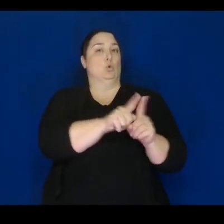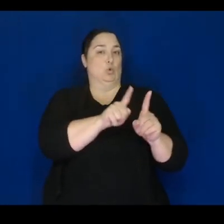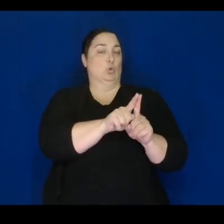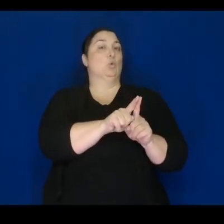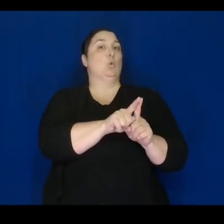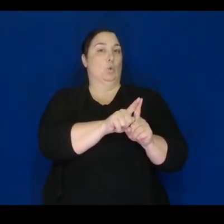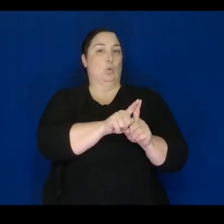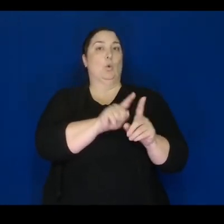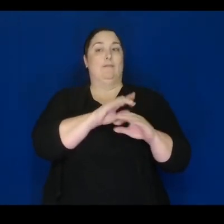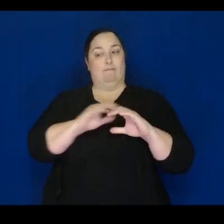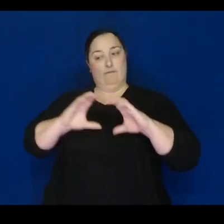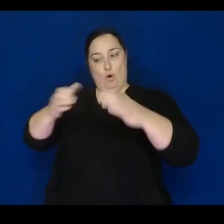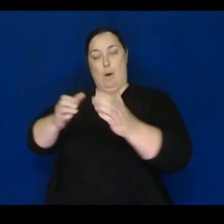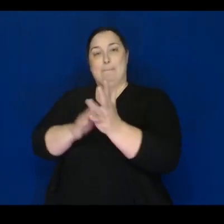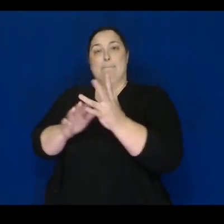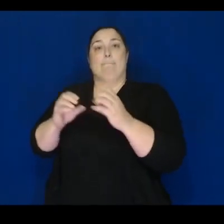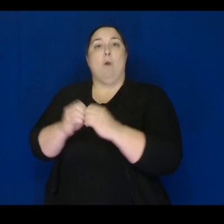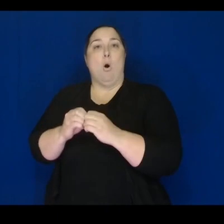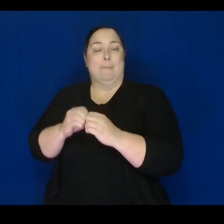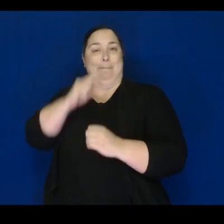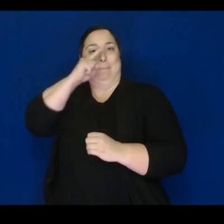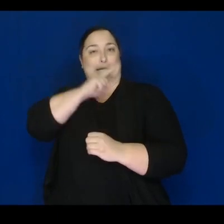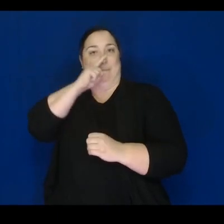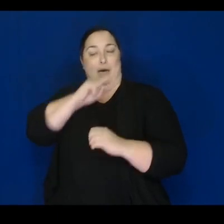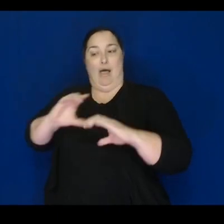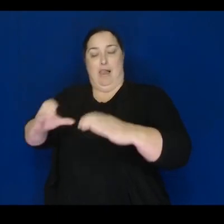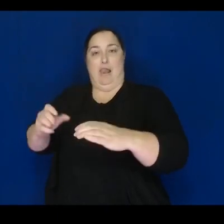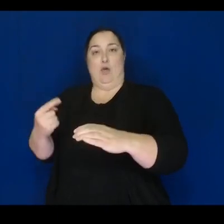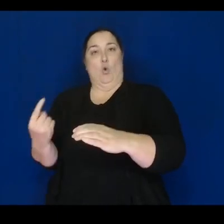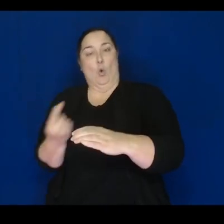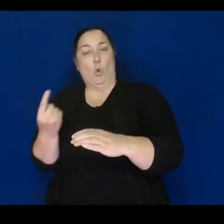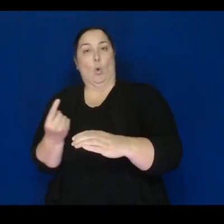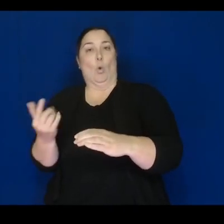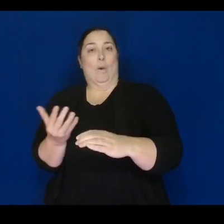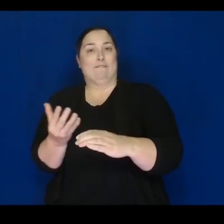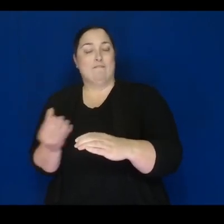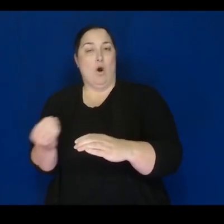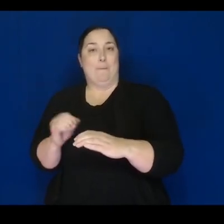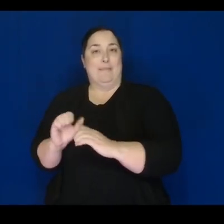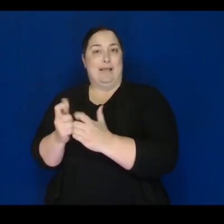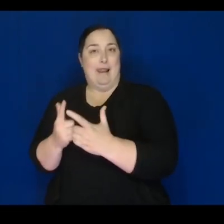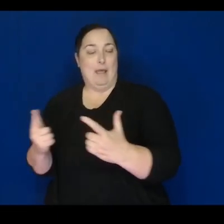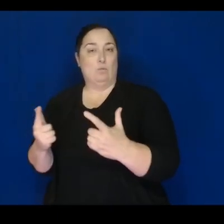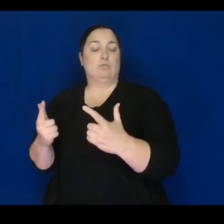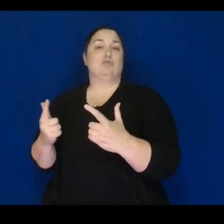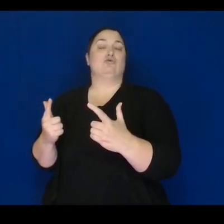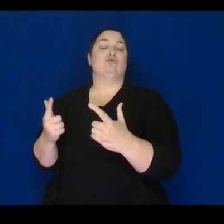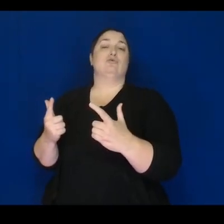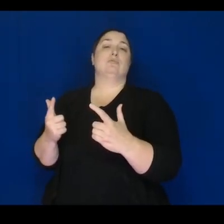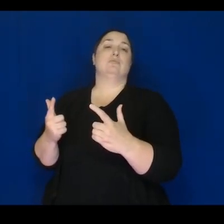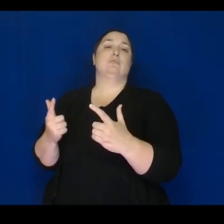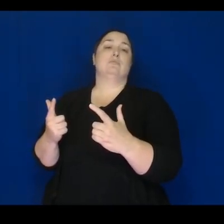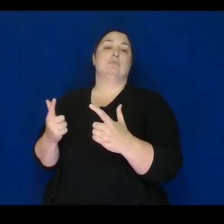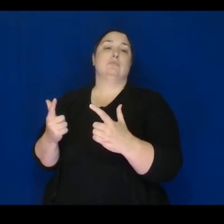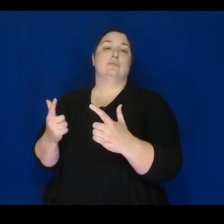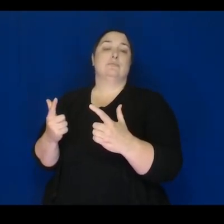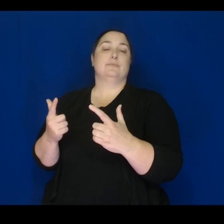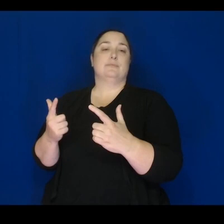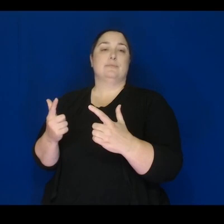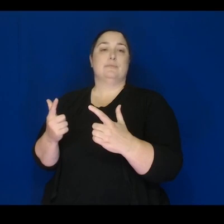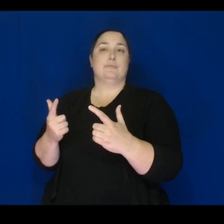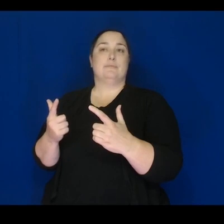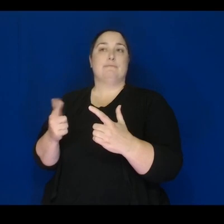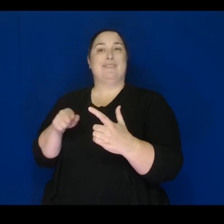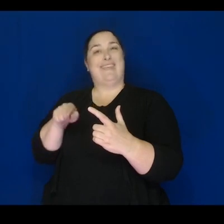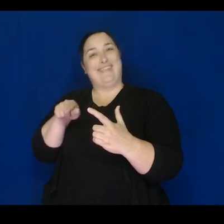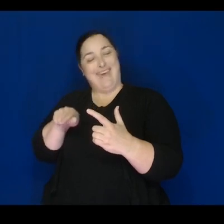on mob, the people, who they are, where they come from, what's their language group, and placing